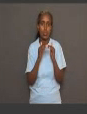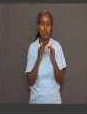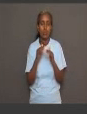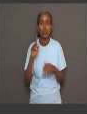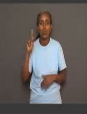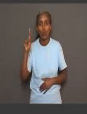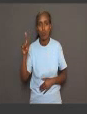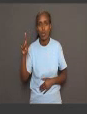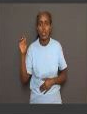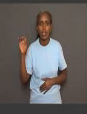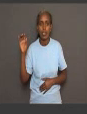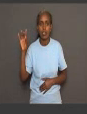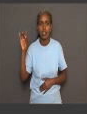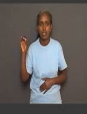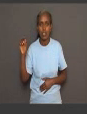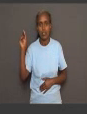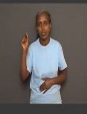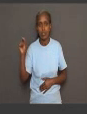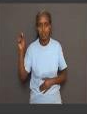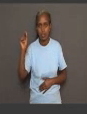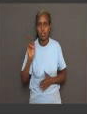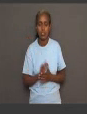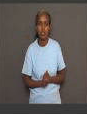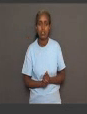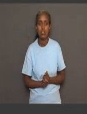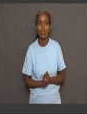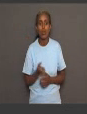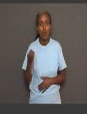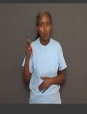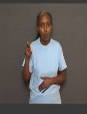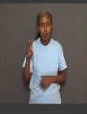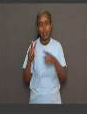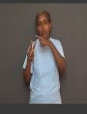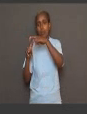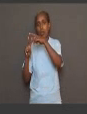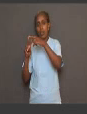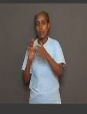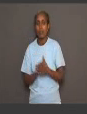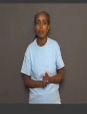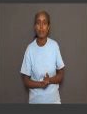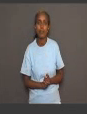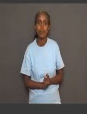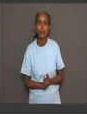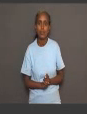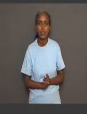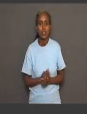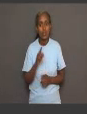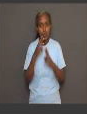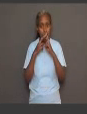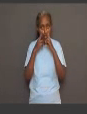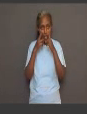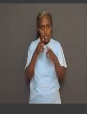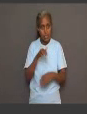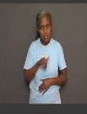to 108 degrees, or pi. Were these your